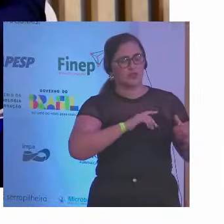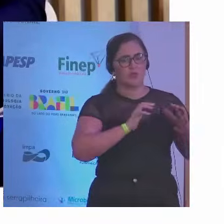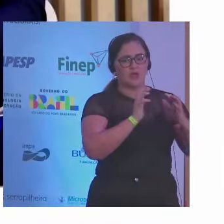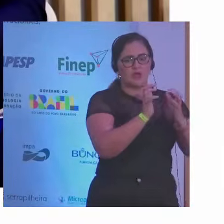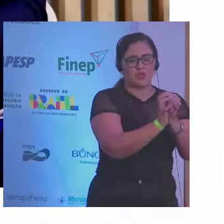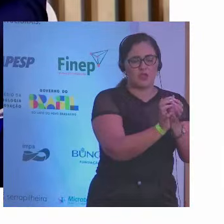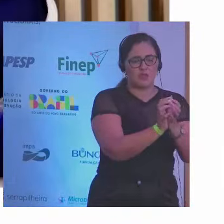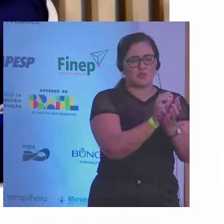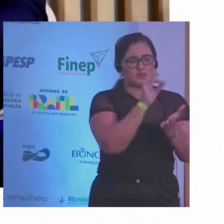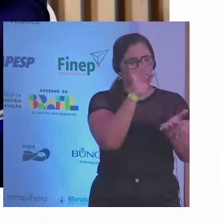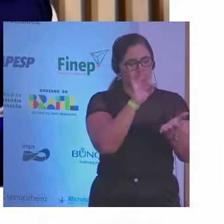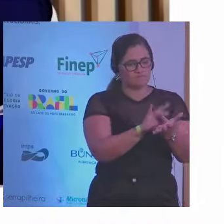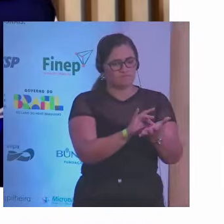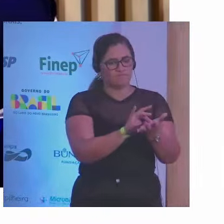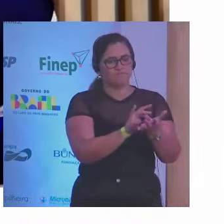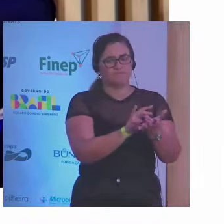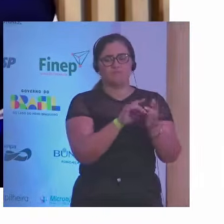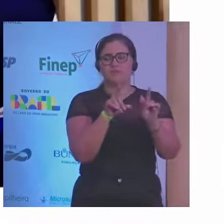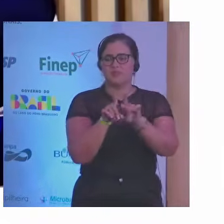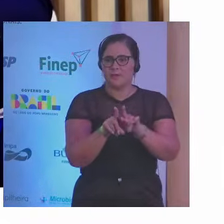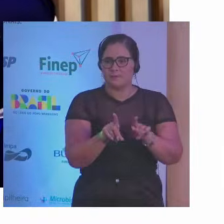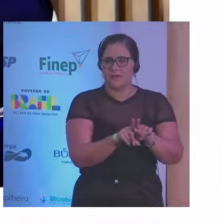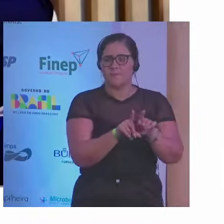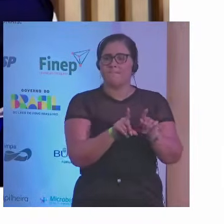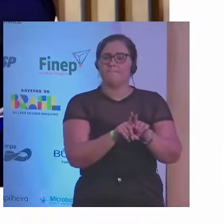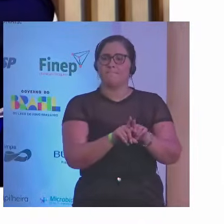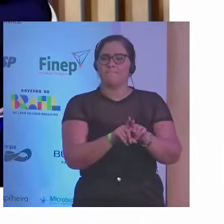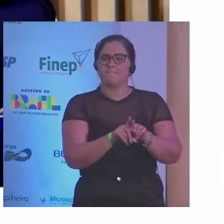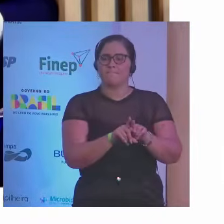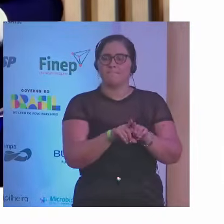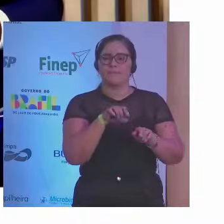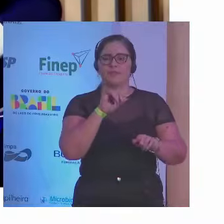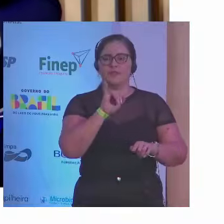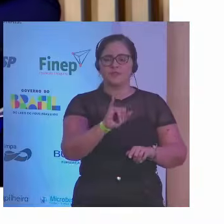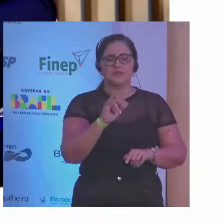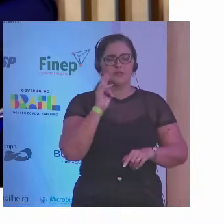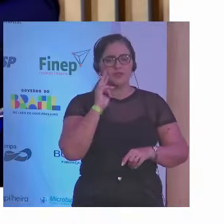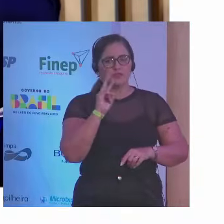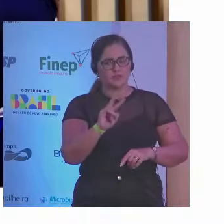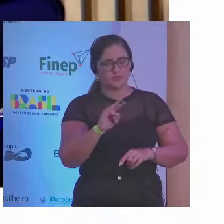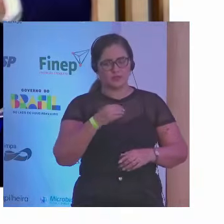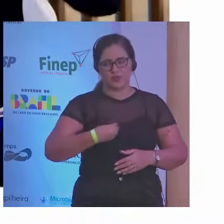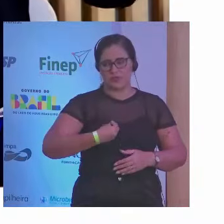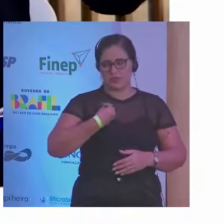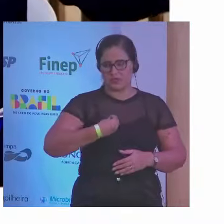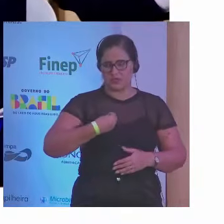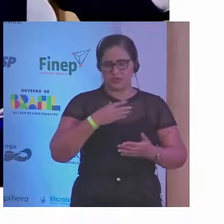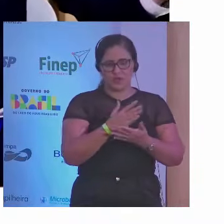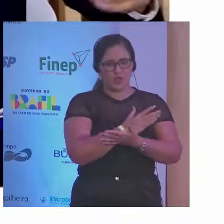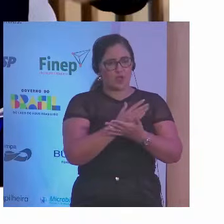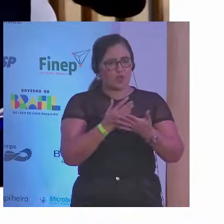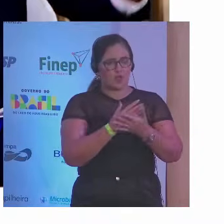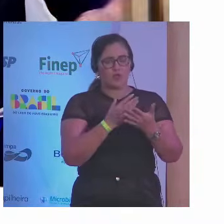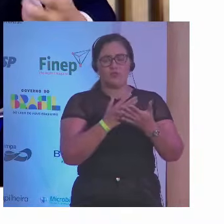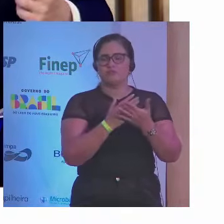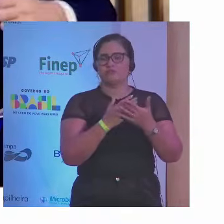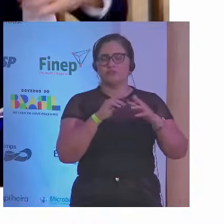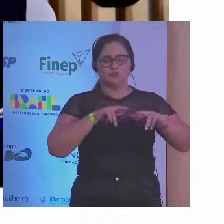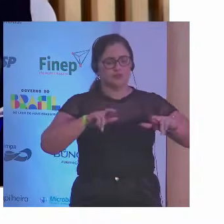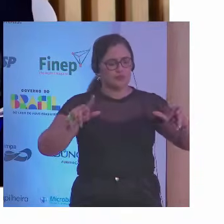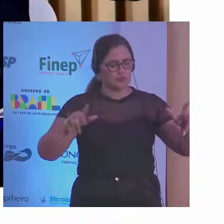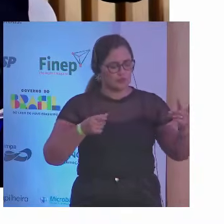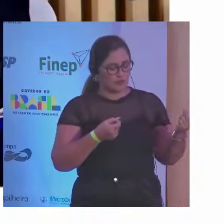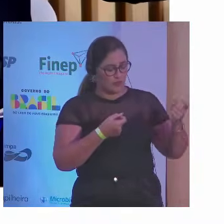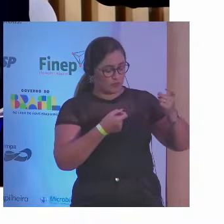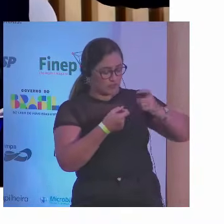an indicator of that. And if we observe that something is at less quality, we go back to the research to improve the situation,